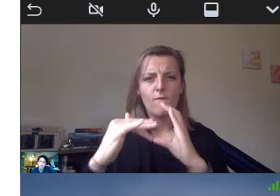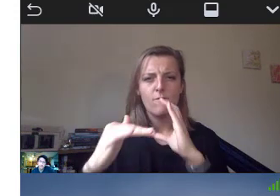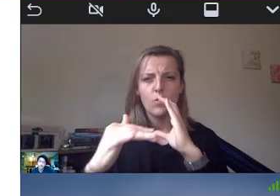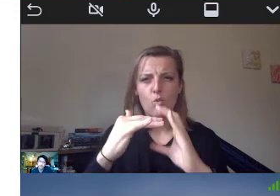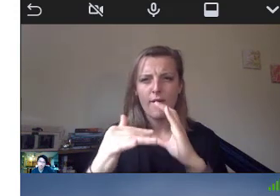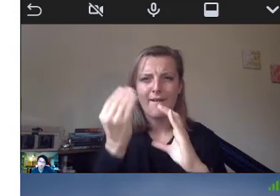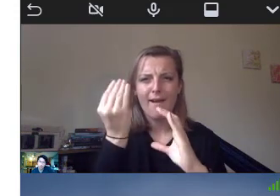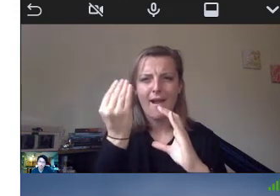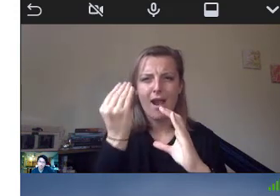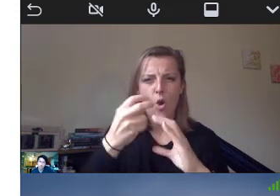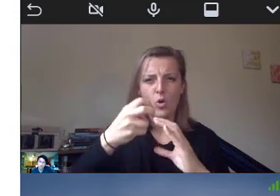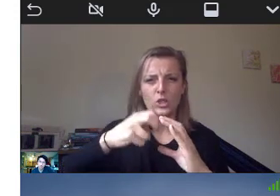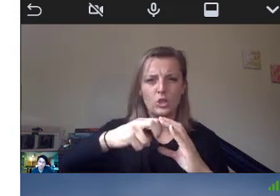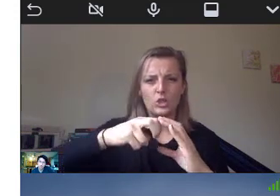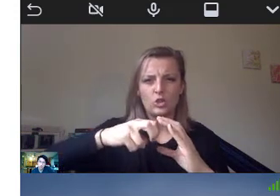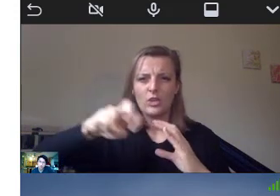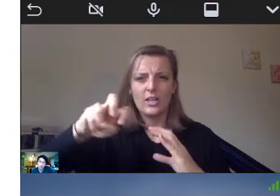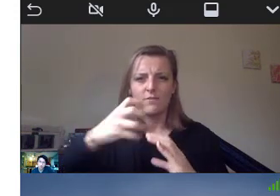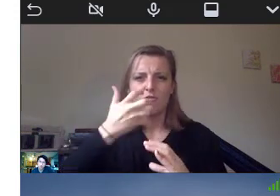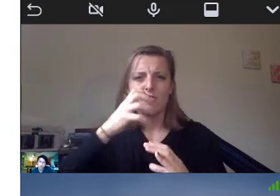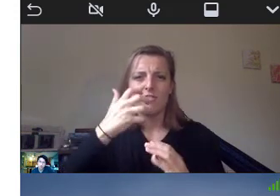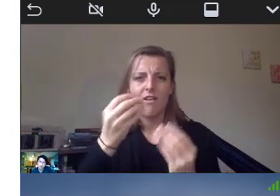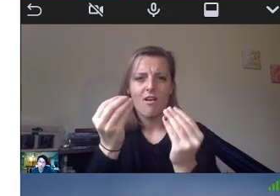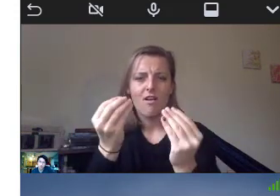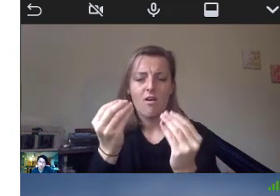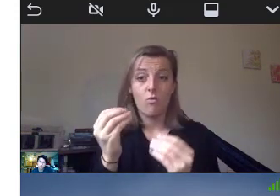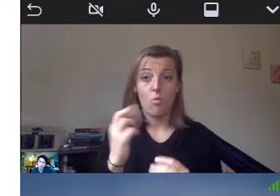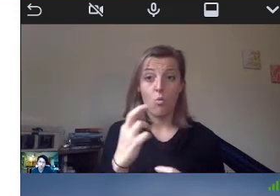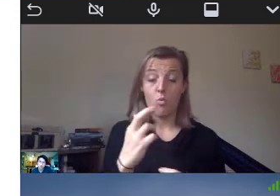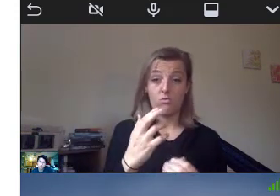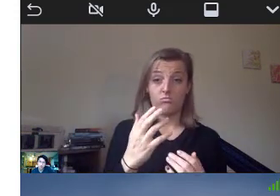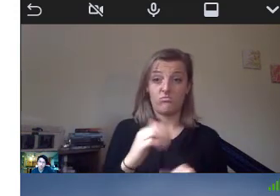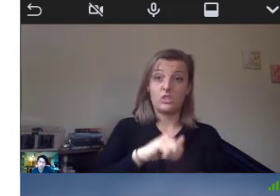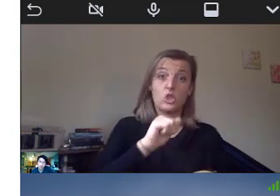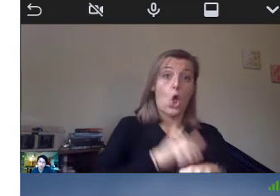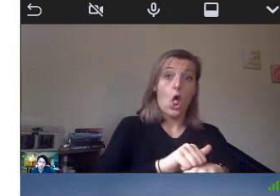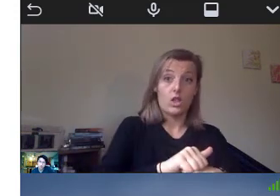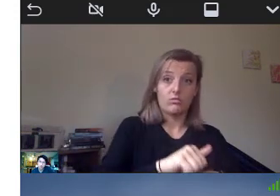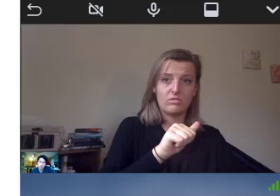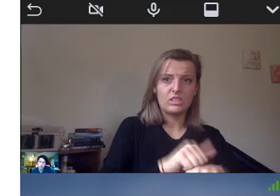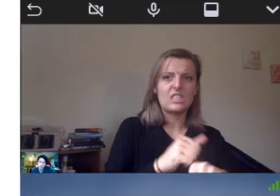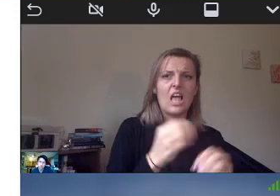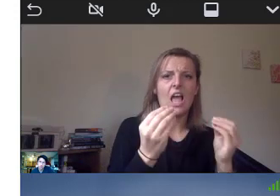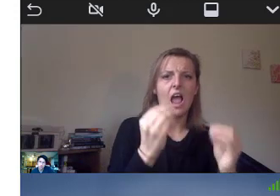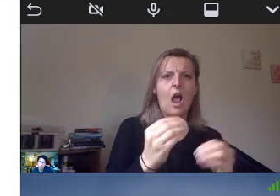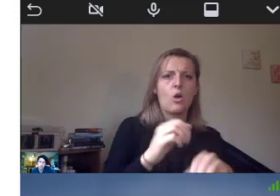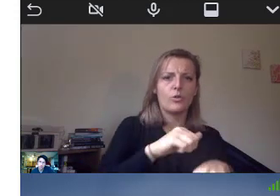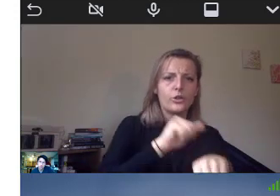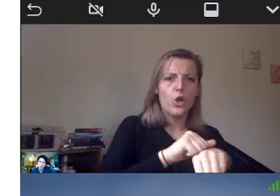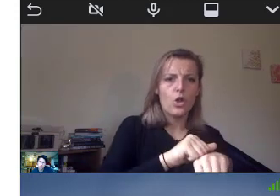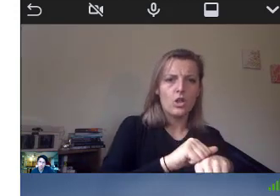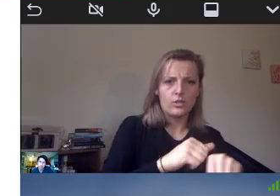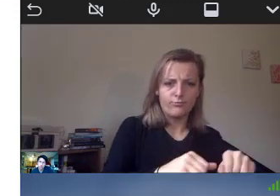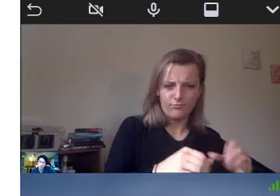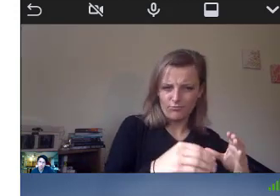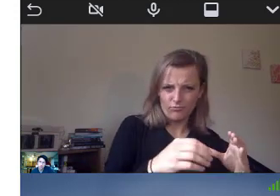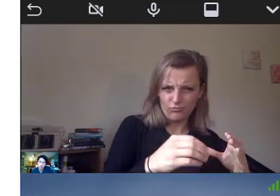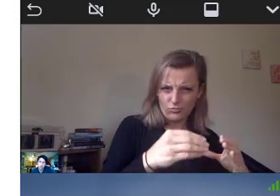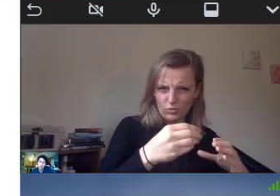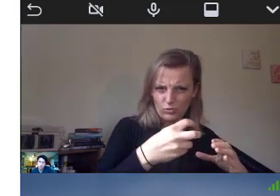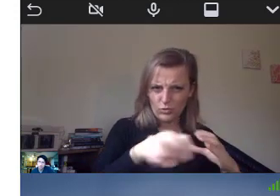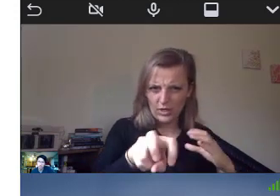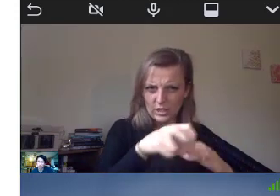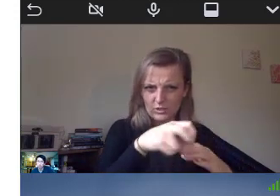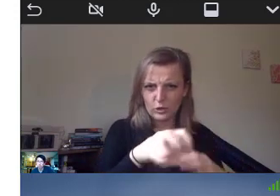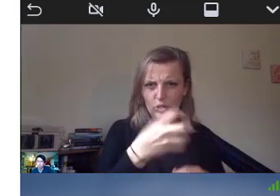at fluids, we can think about how solids transfer heat. So if I have something that looks like a plate or a rod of aluminum, and I'm